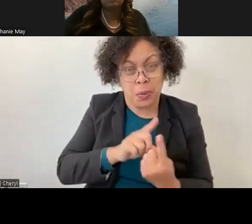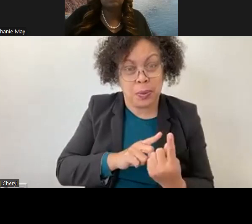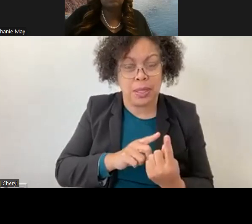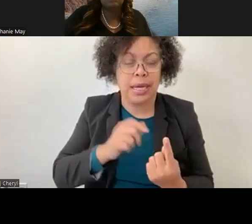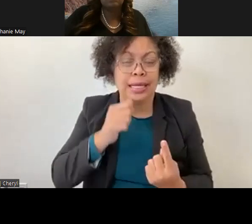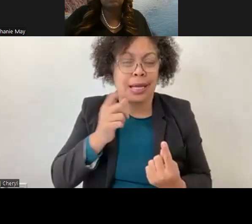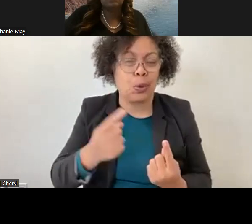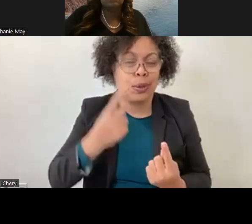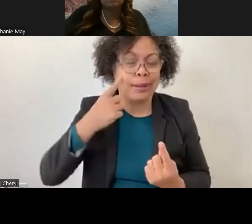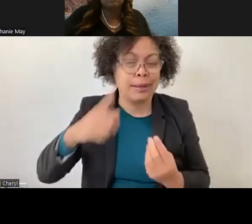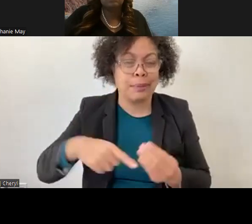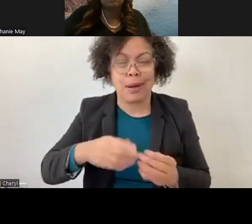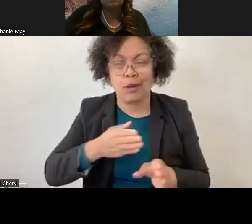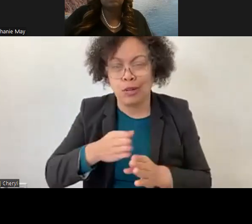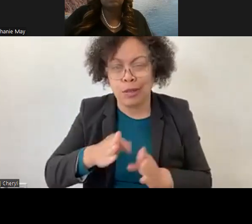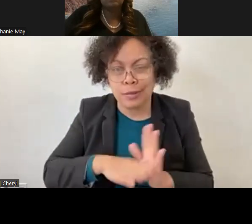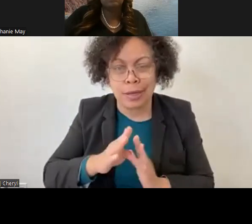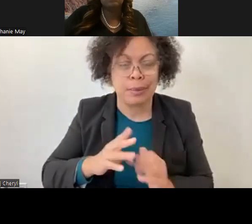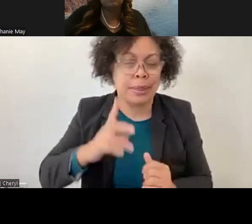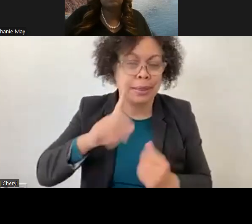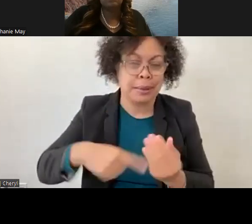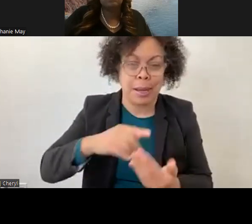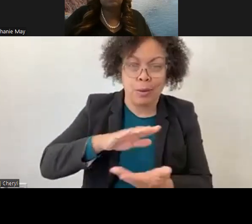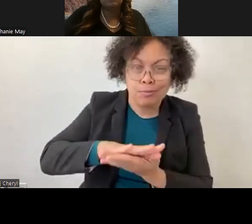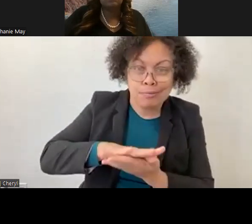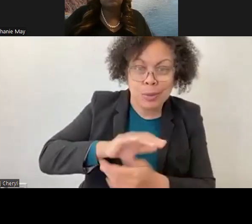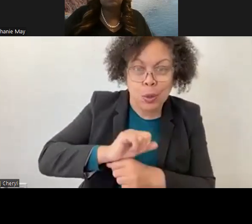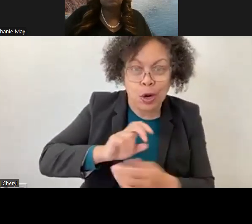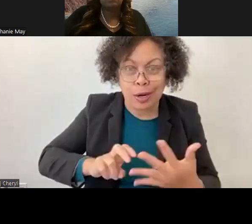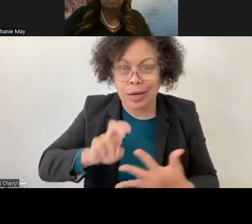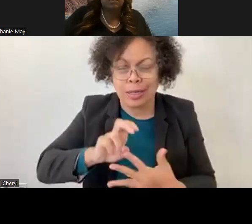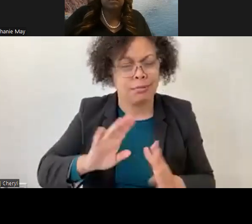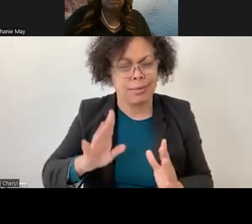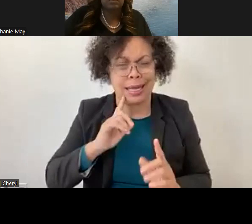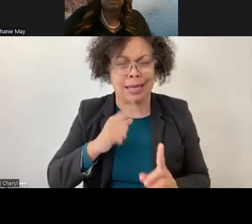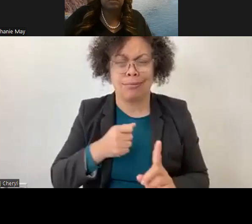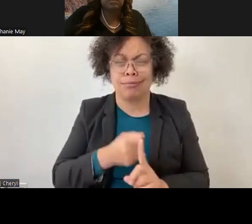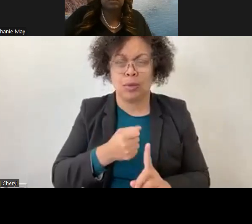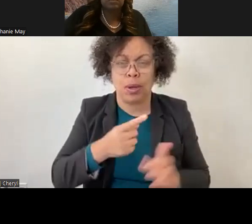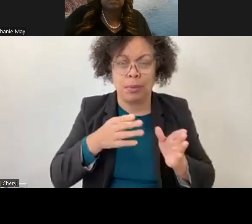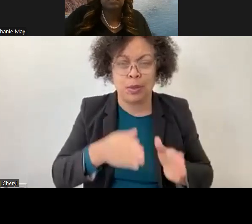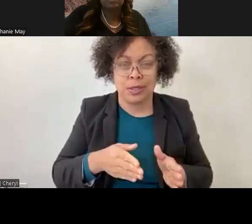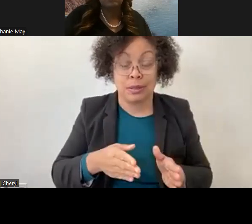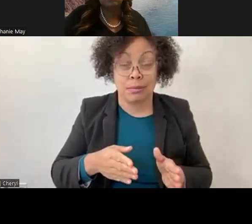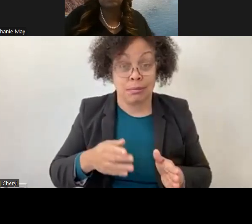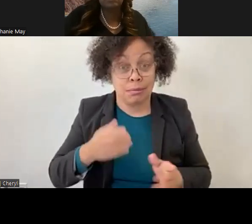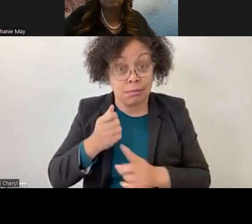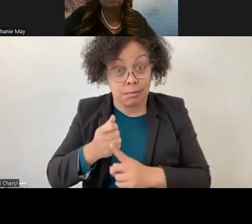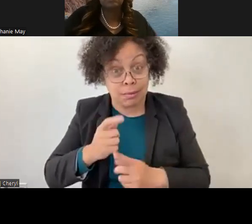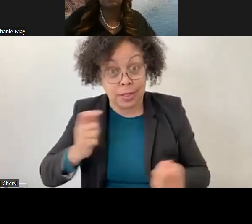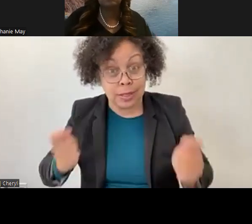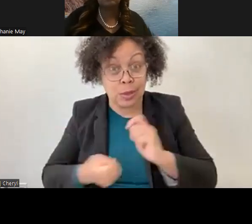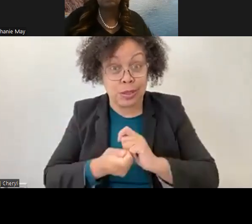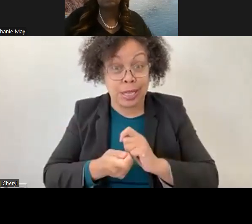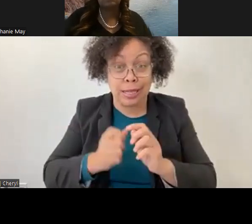academic perspective or the career development perspective, or like making huge changes in society, which is something that, is the